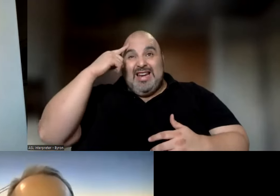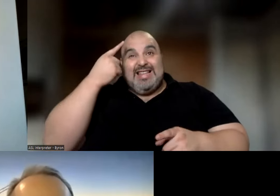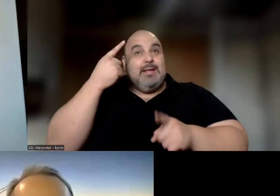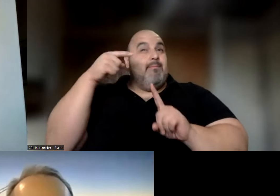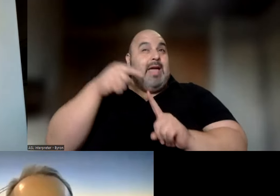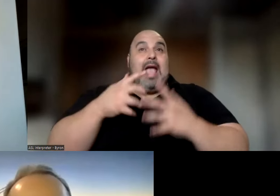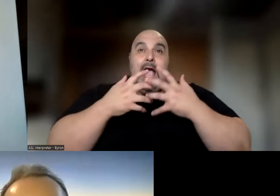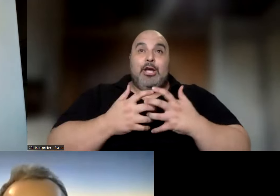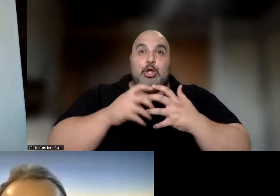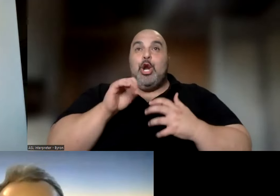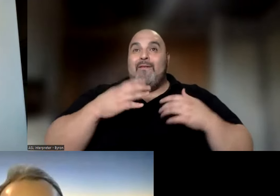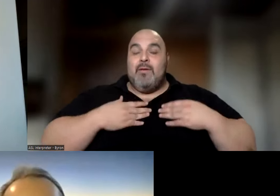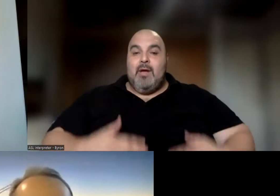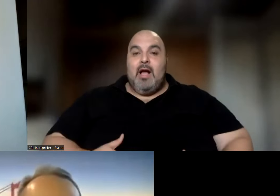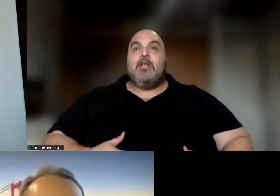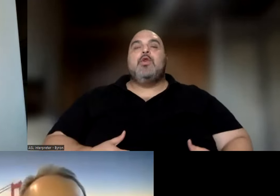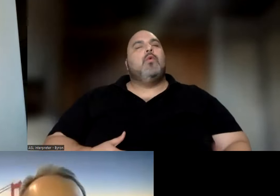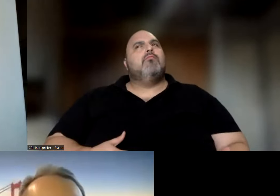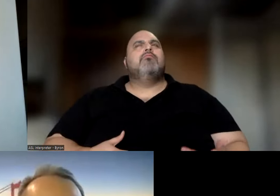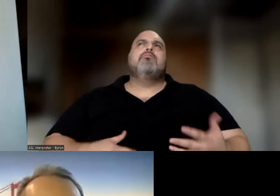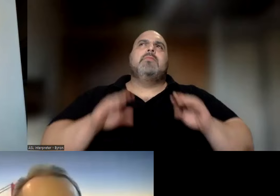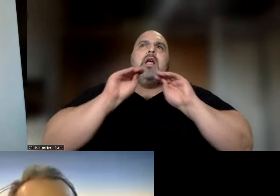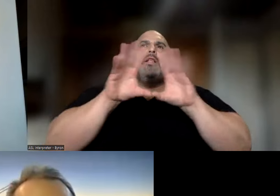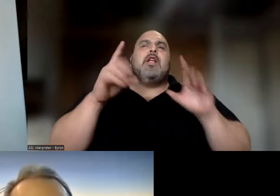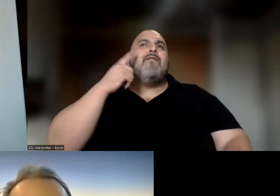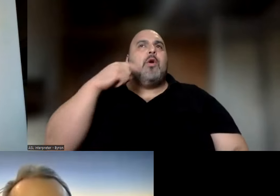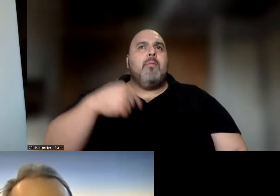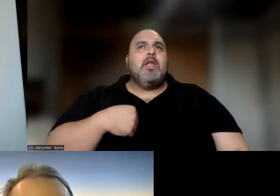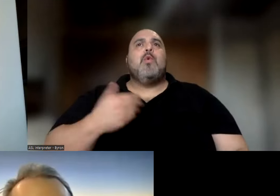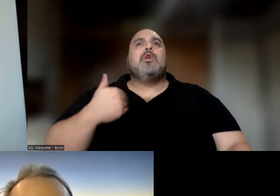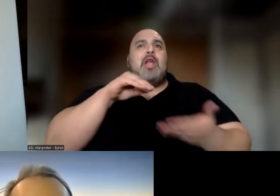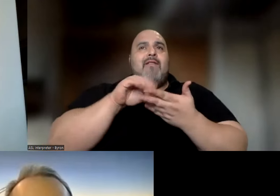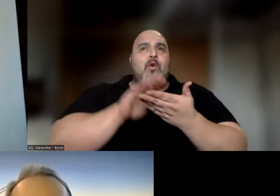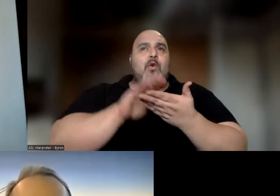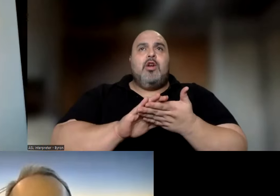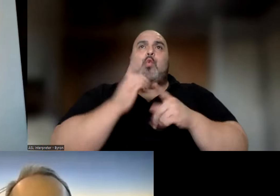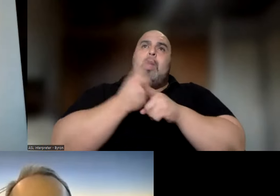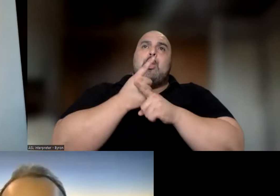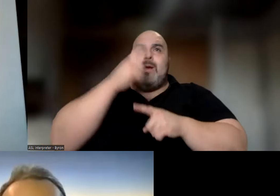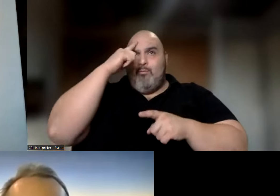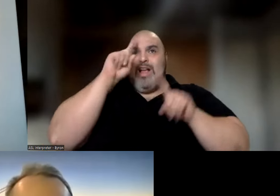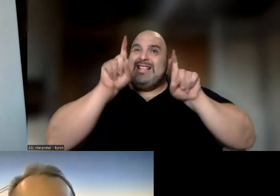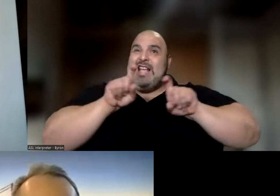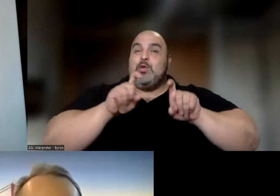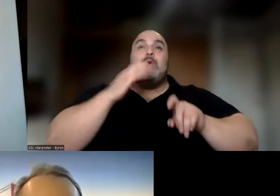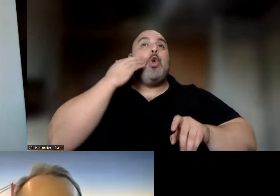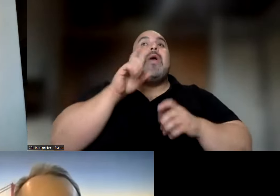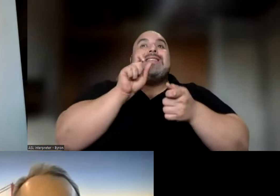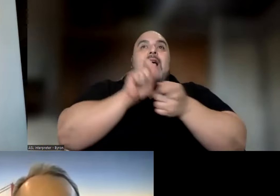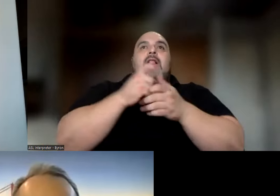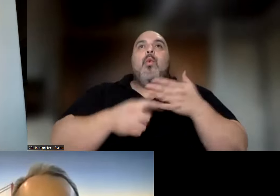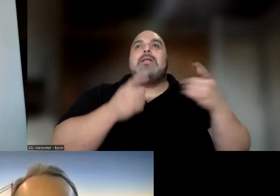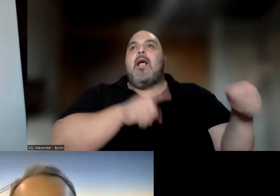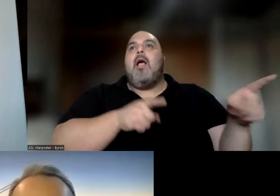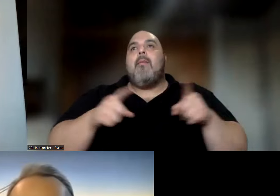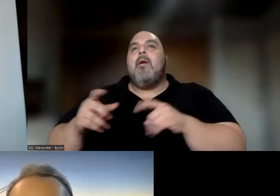So it makes sense to me that we should have a regular brain scan so that we know exactly what's going on and